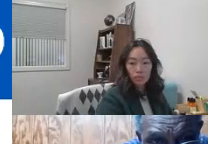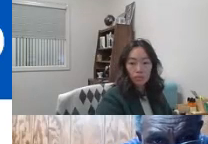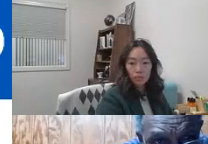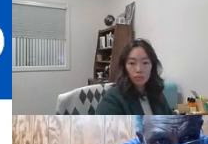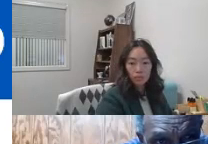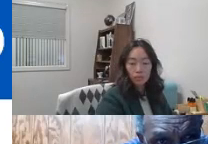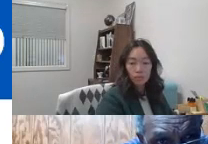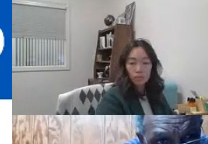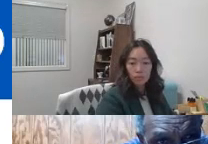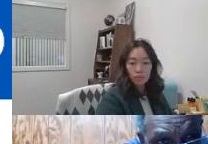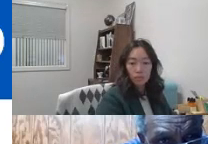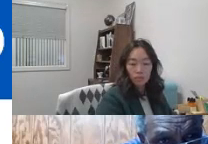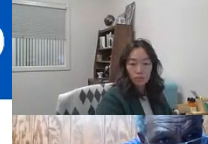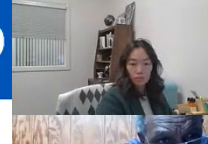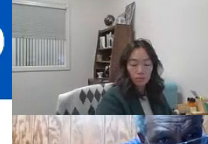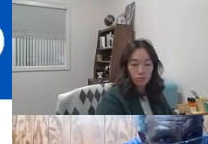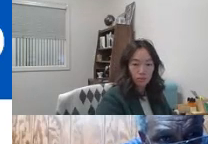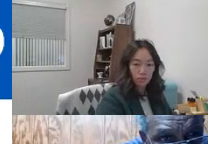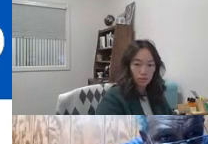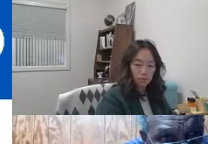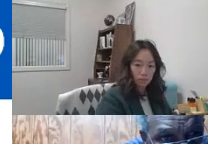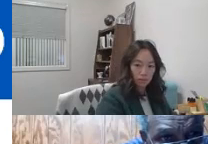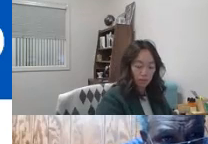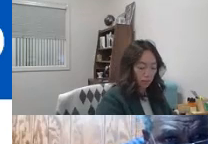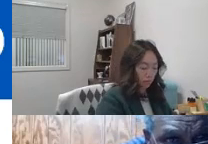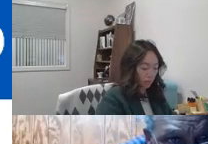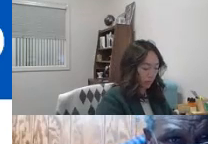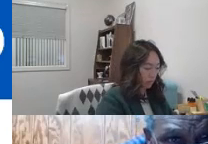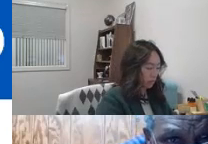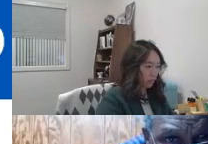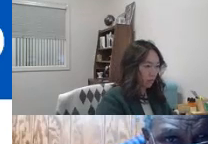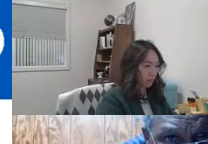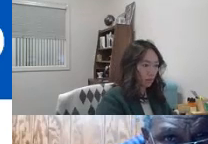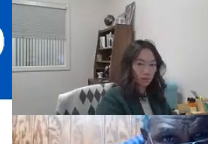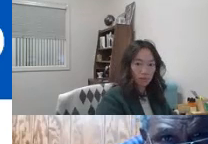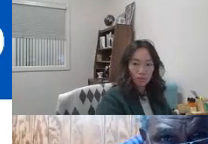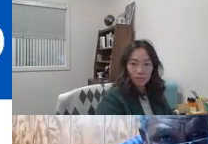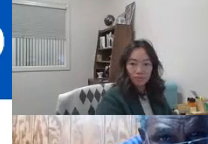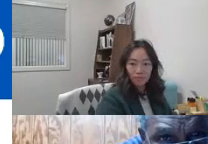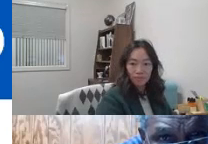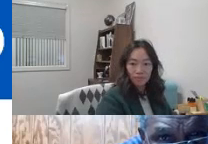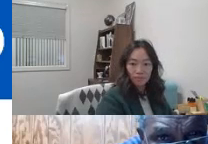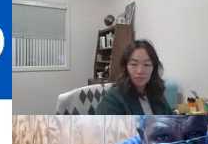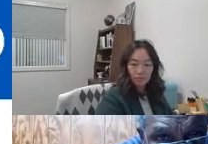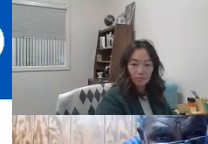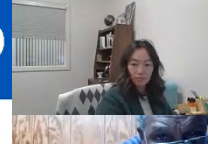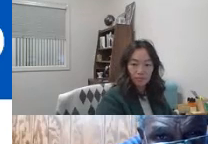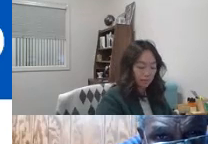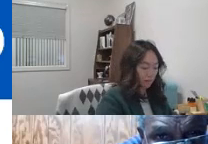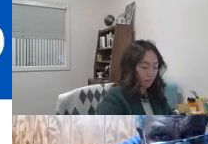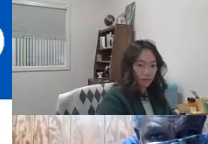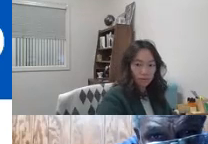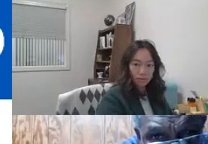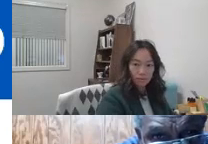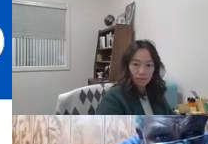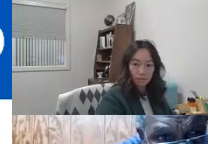please, let me know if you want to know more about it. If you want to join us at the city council meeting on